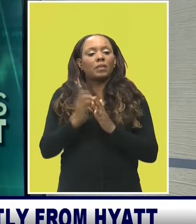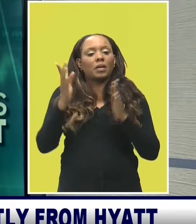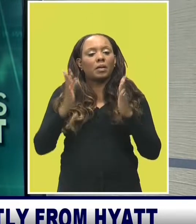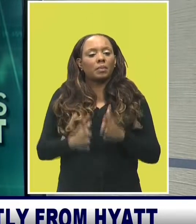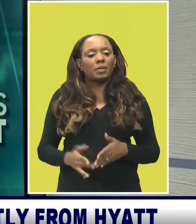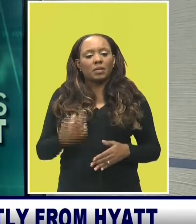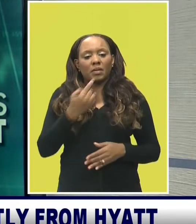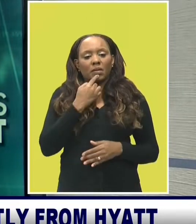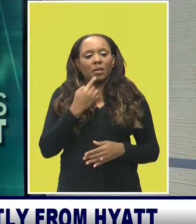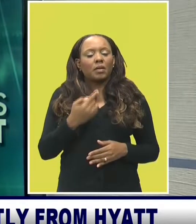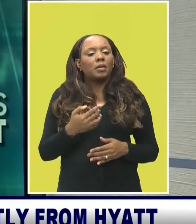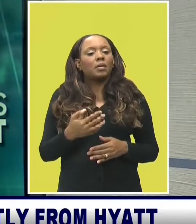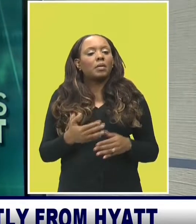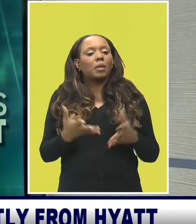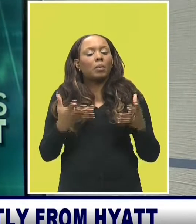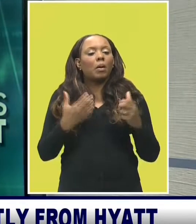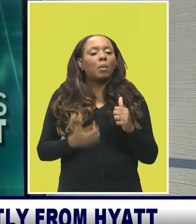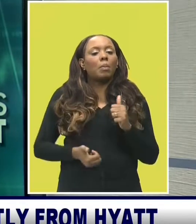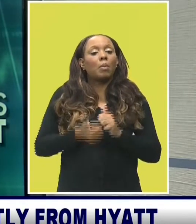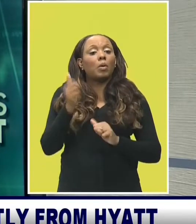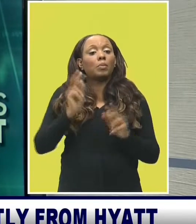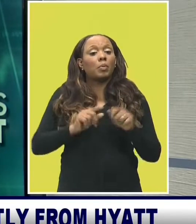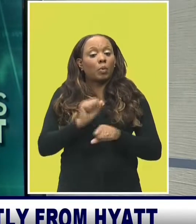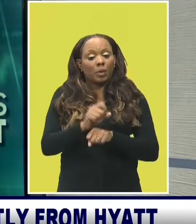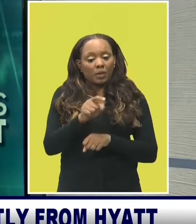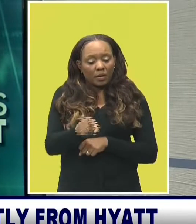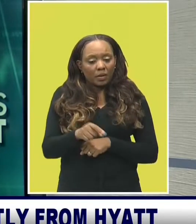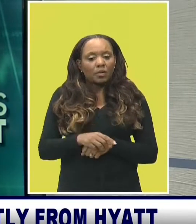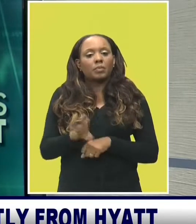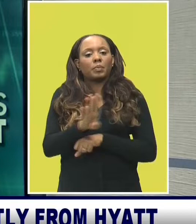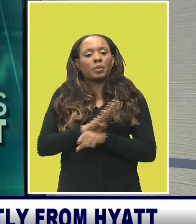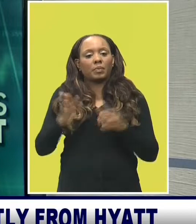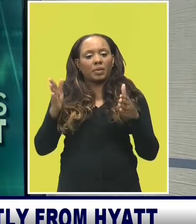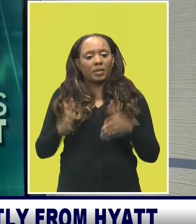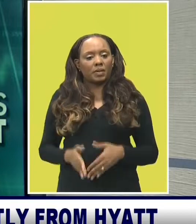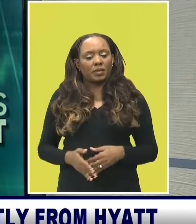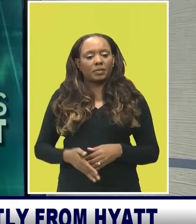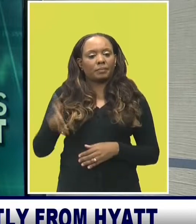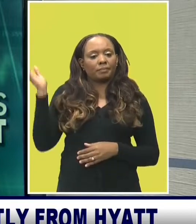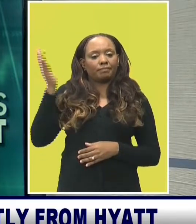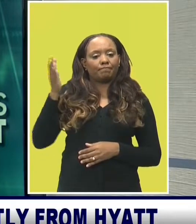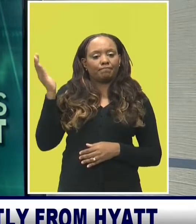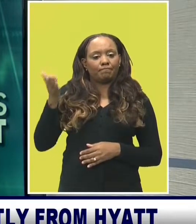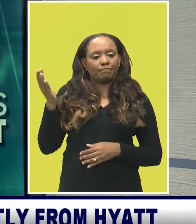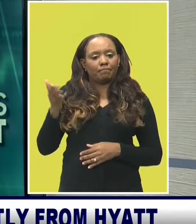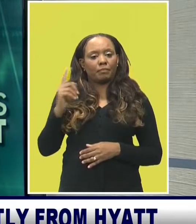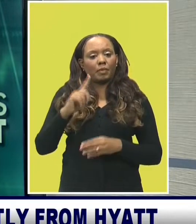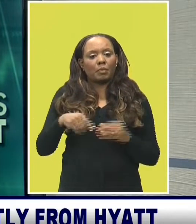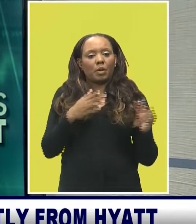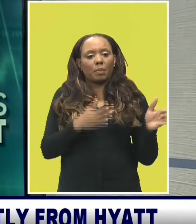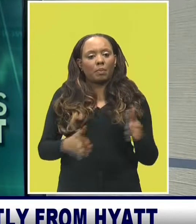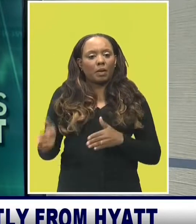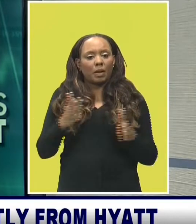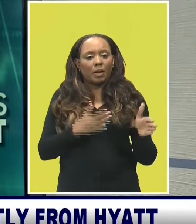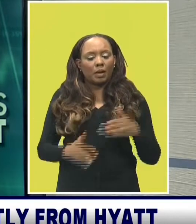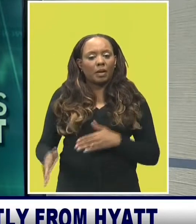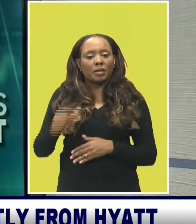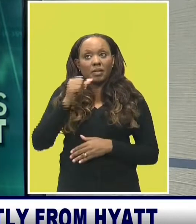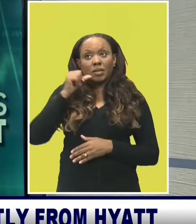having predominantly local employees. He was speaking during the first public presentation on the planned development at